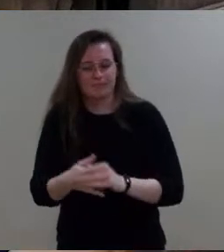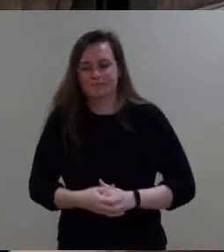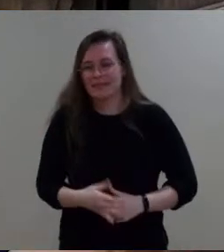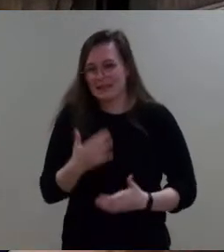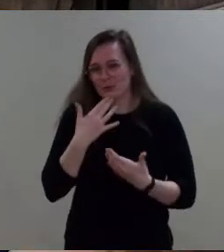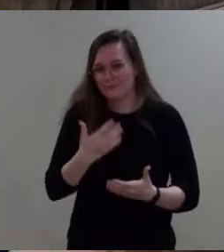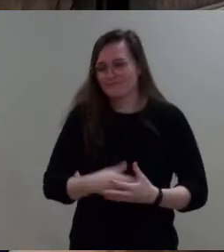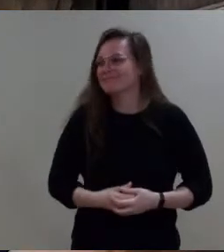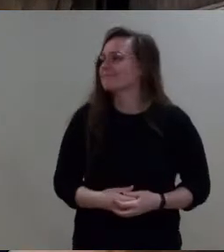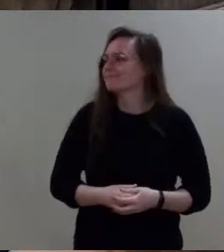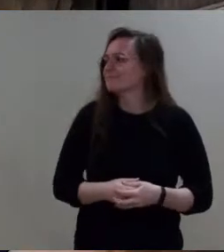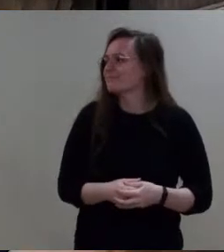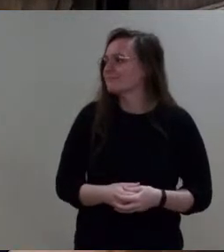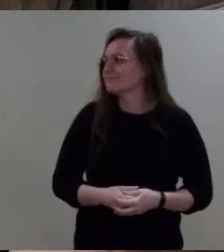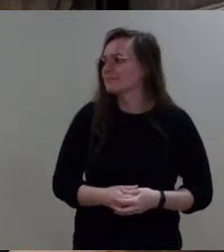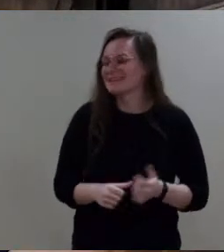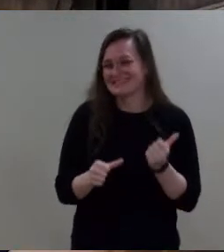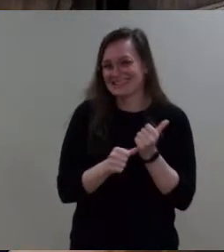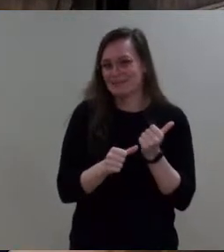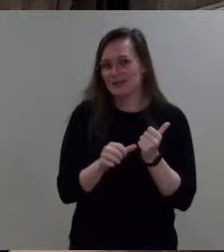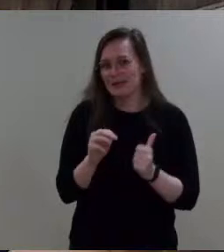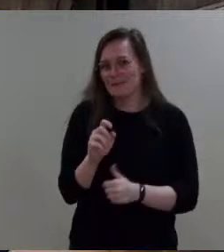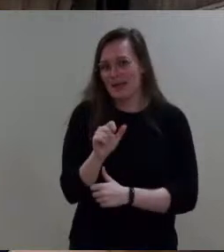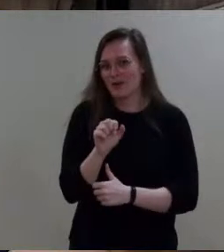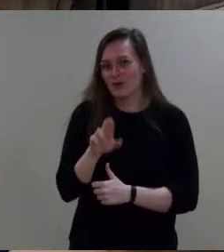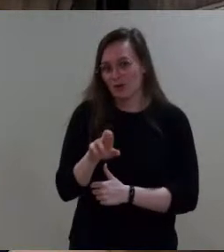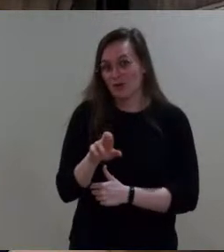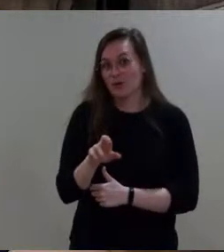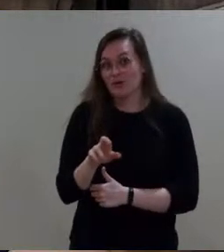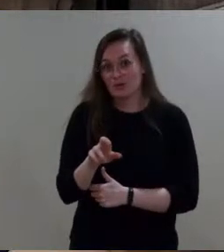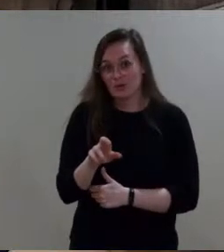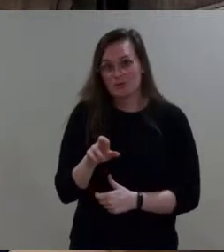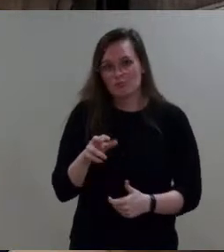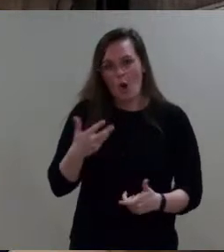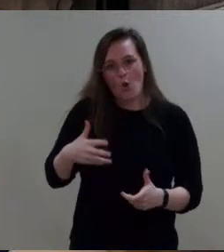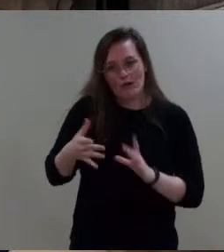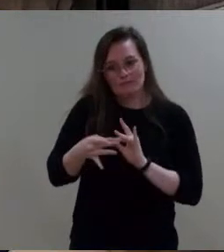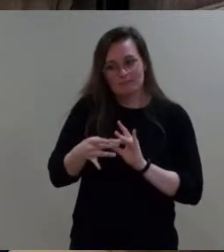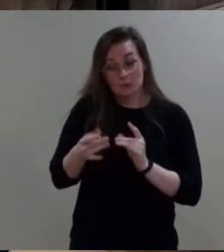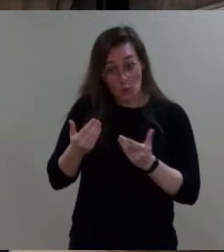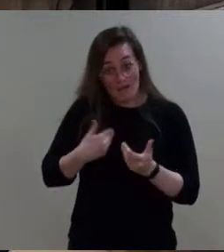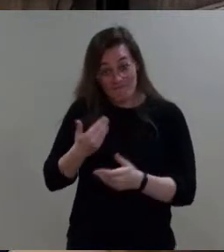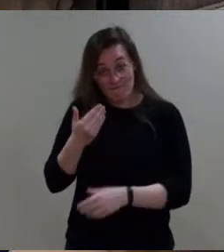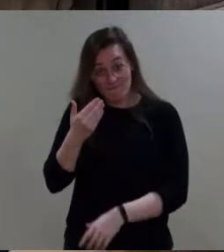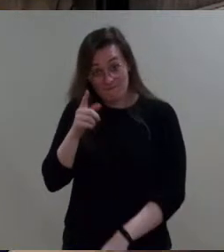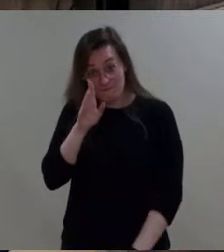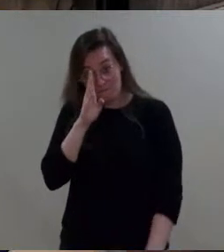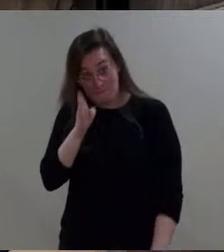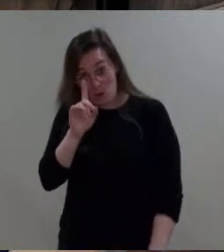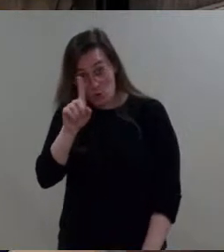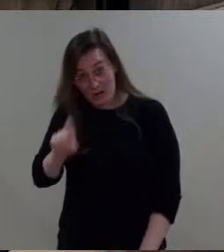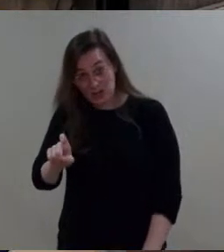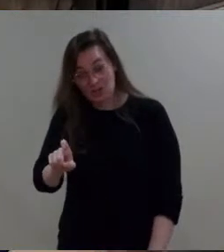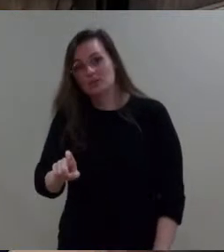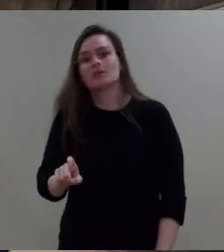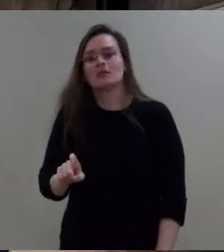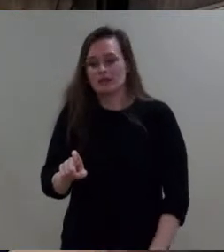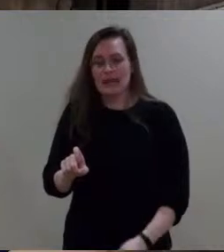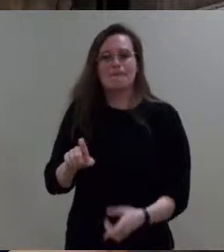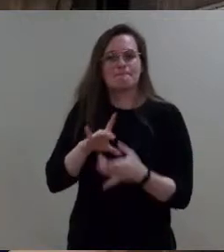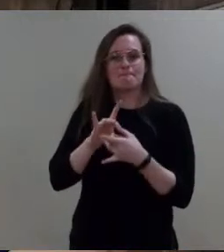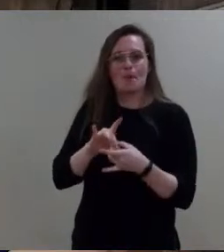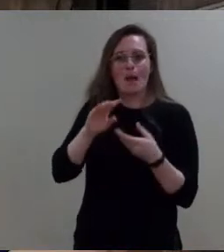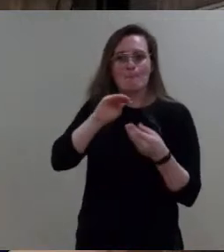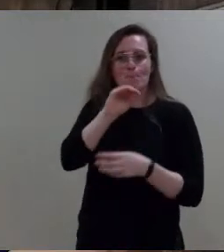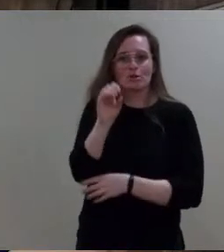Deputy Mayor, you have spoken twice on this. Do you have a direct question for CAO? Yep, the direct question is with regards to the percentage. The percentage